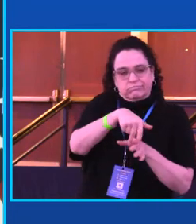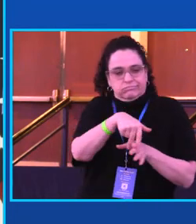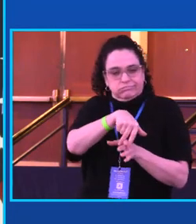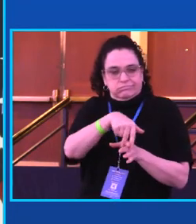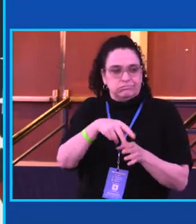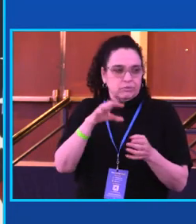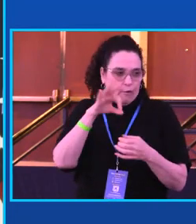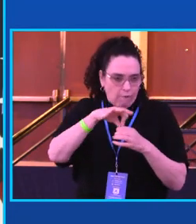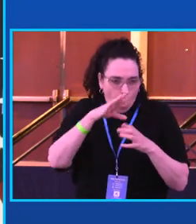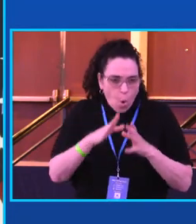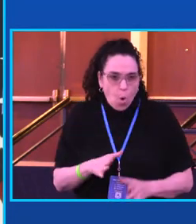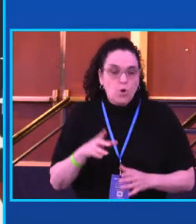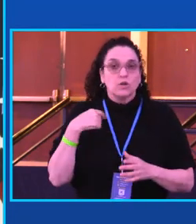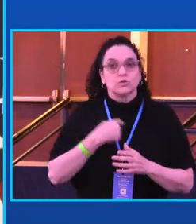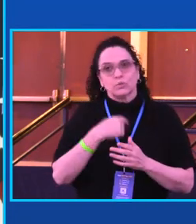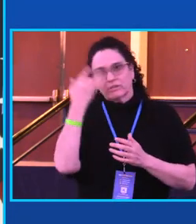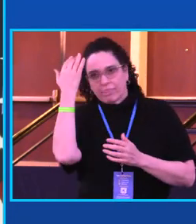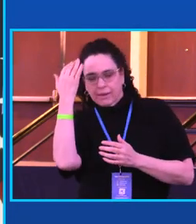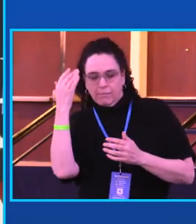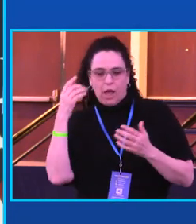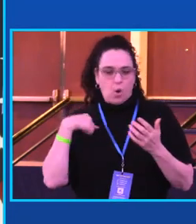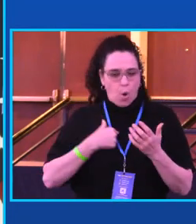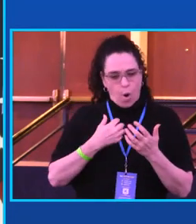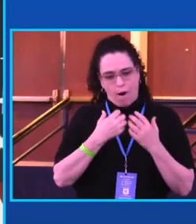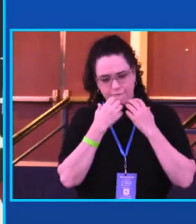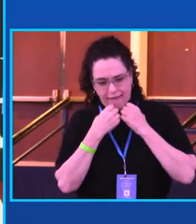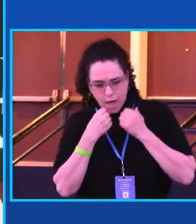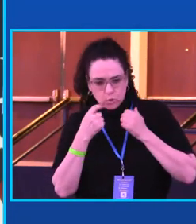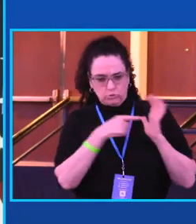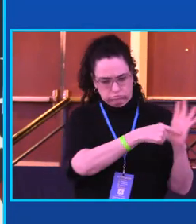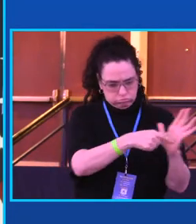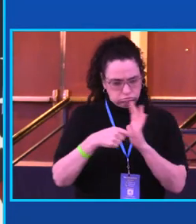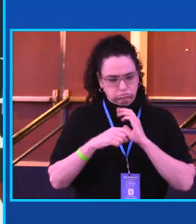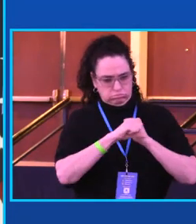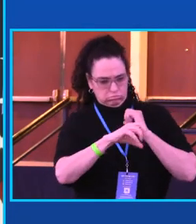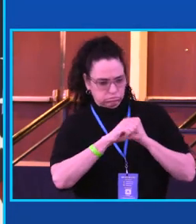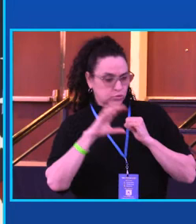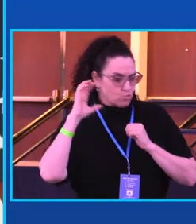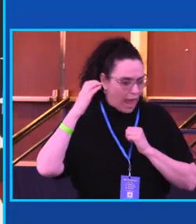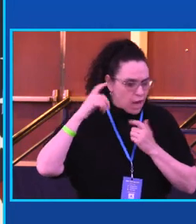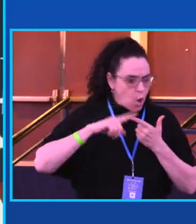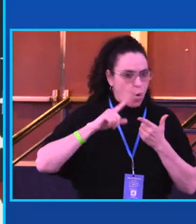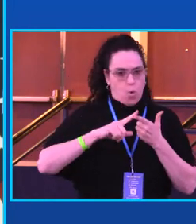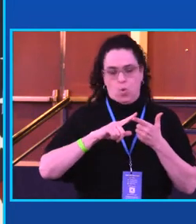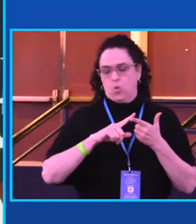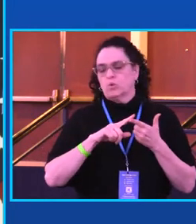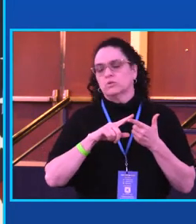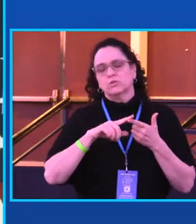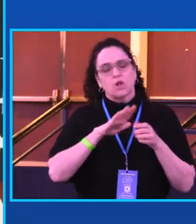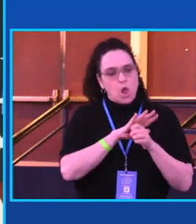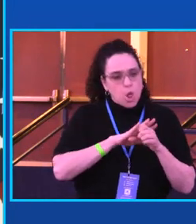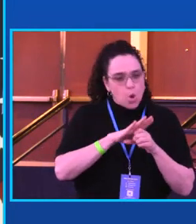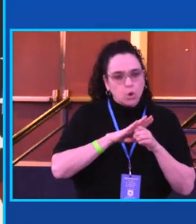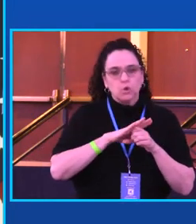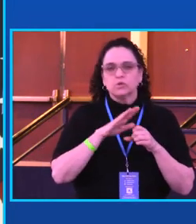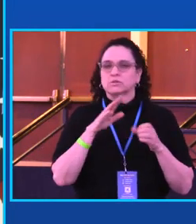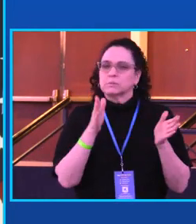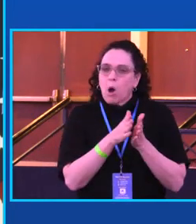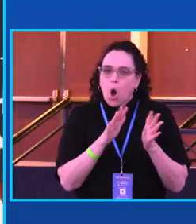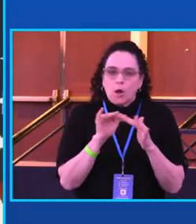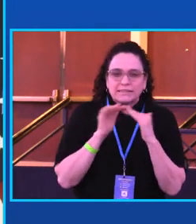our values on TV networks, local radio stations, and in small town newspapers all across